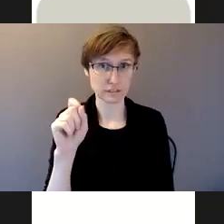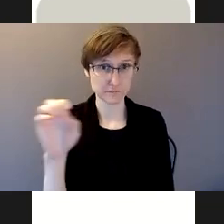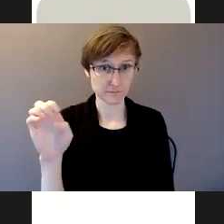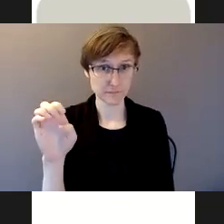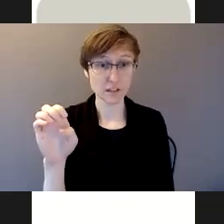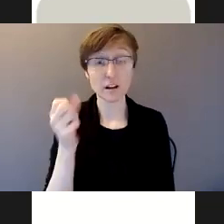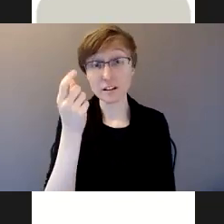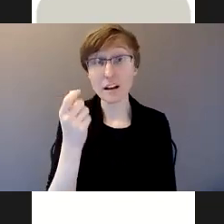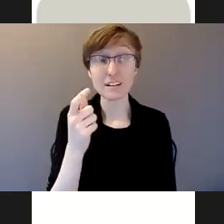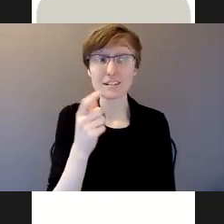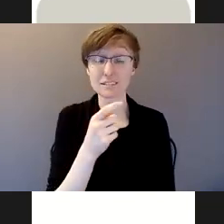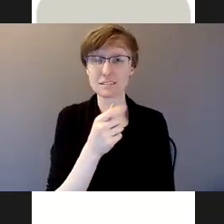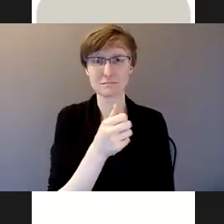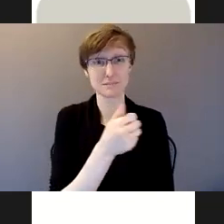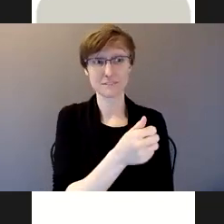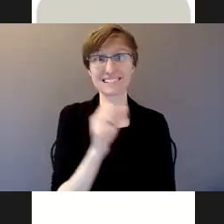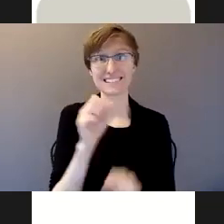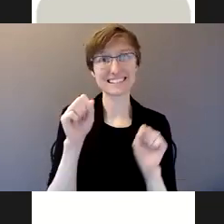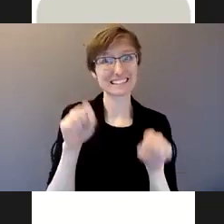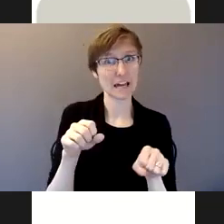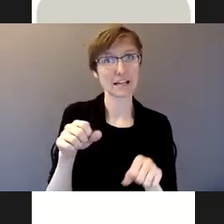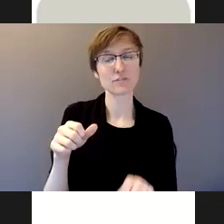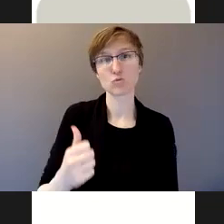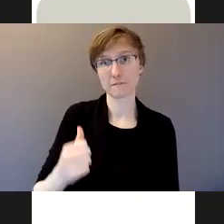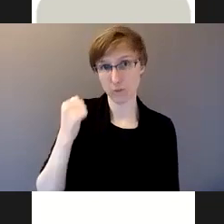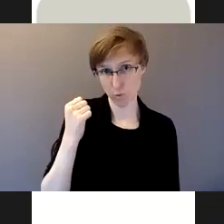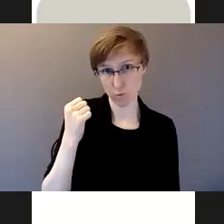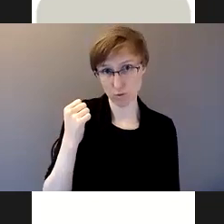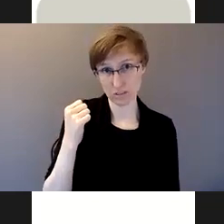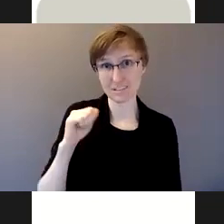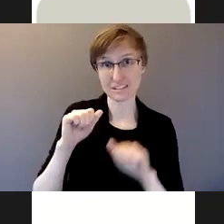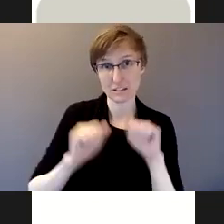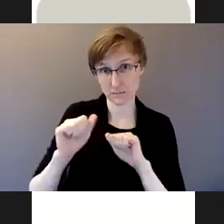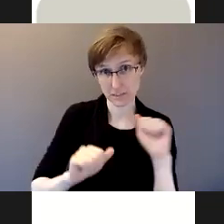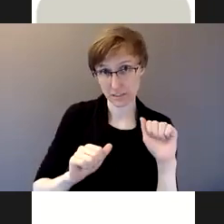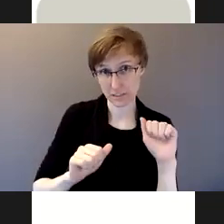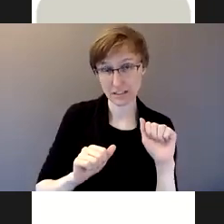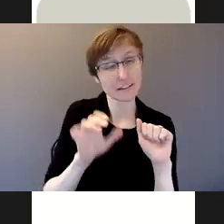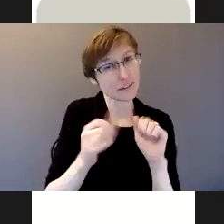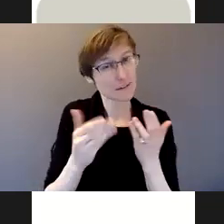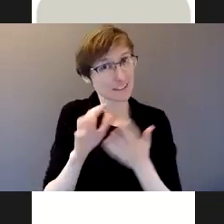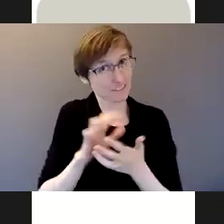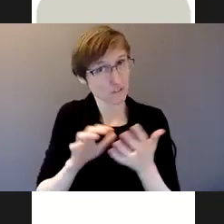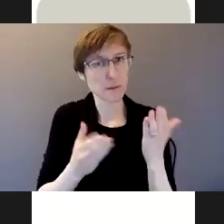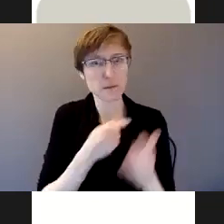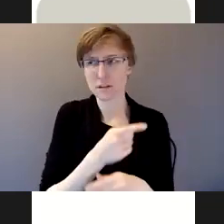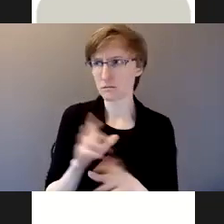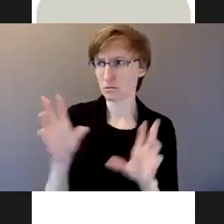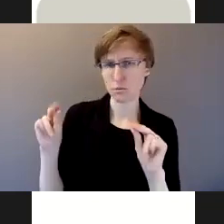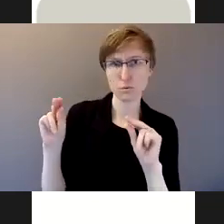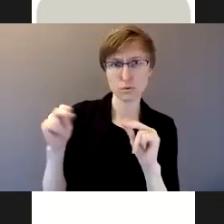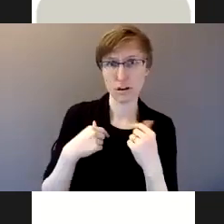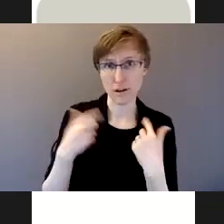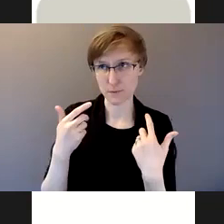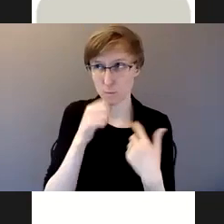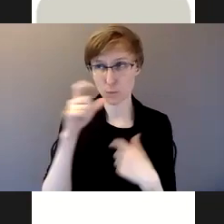the assessment. It doesn't mean they must consent, and that can get confusing because if the person says, oh, no, I don't need anyone, but of